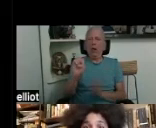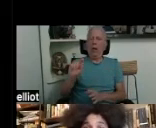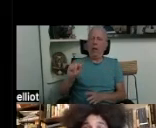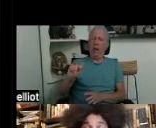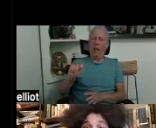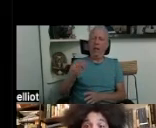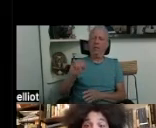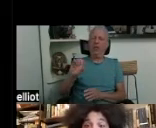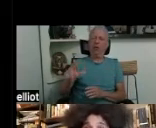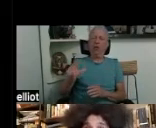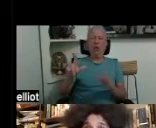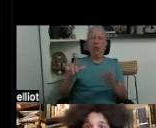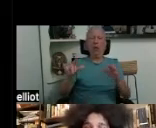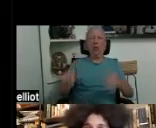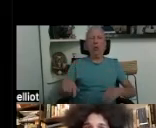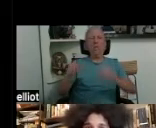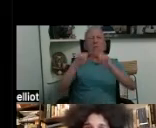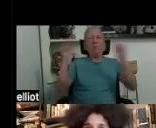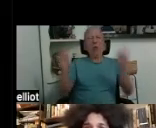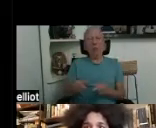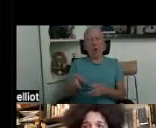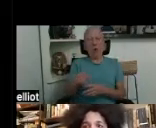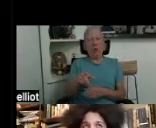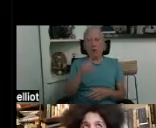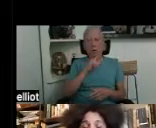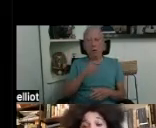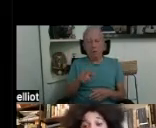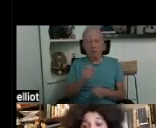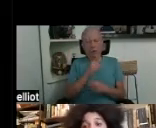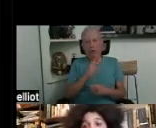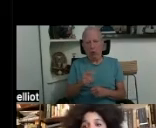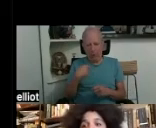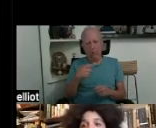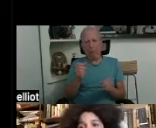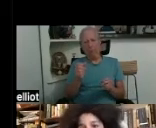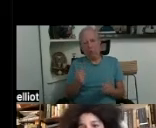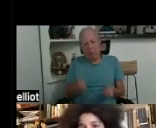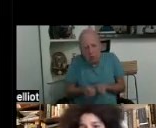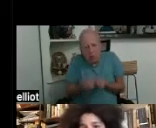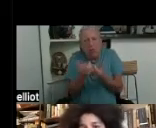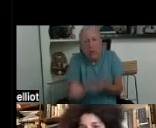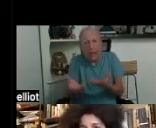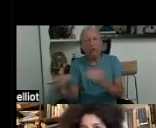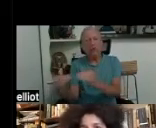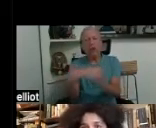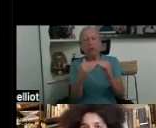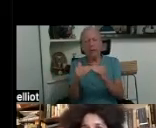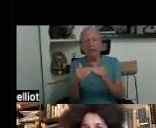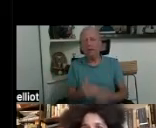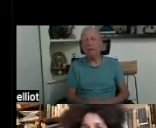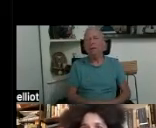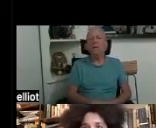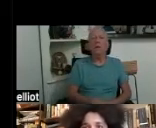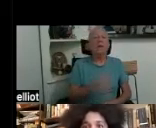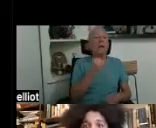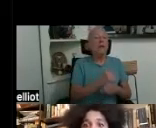serve justice rather than replicate harm. And institutions are only as healthy as the culture that supports